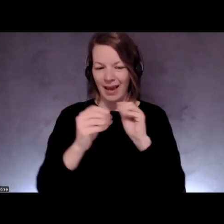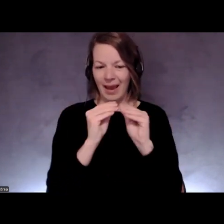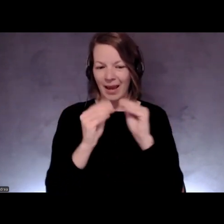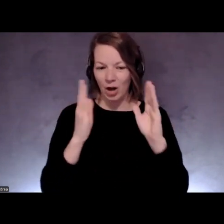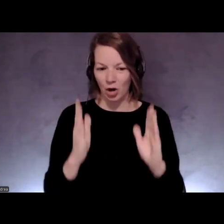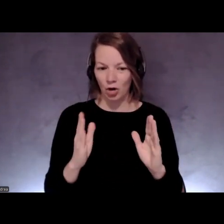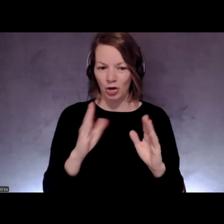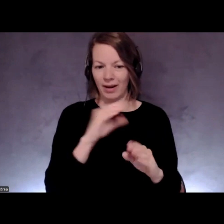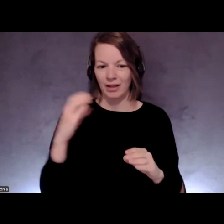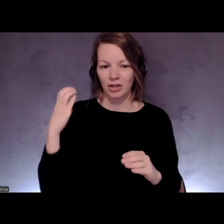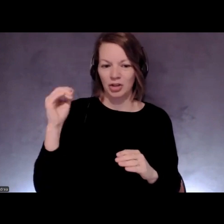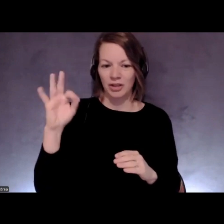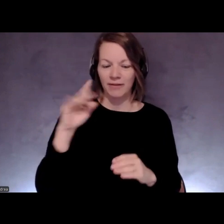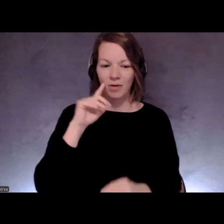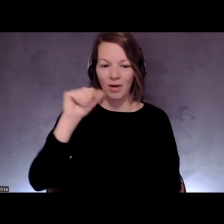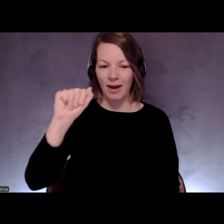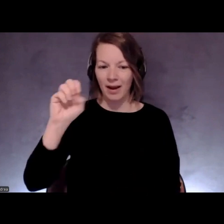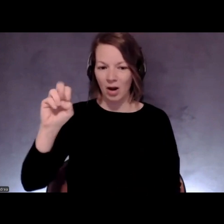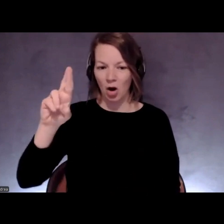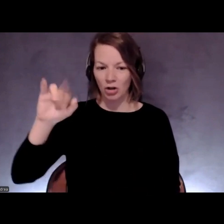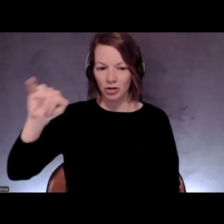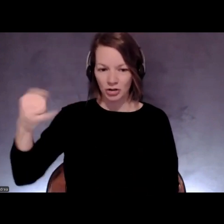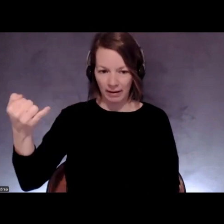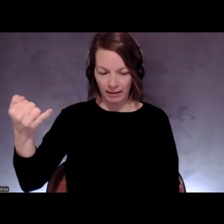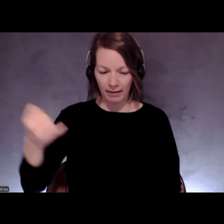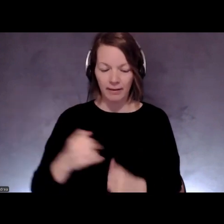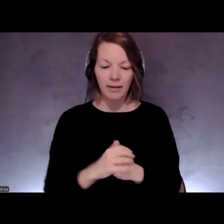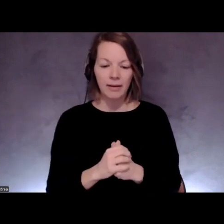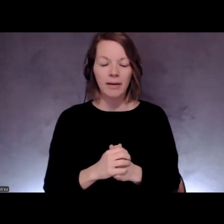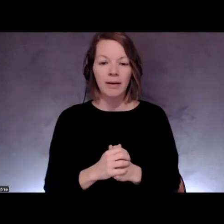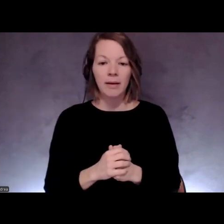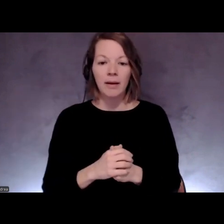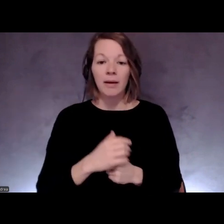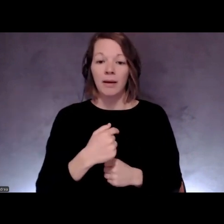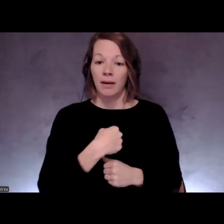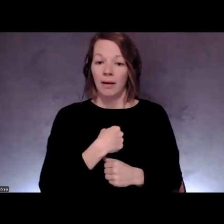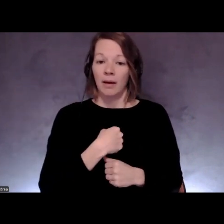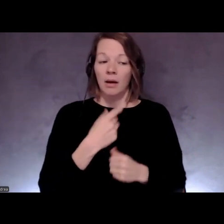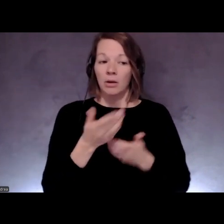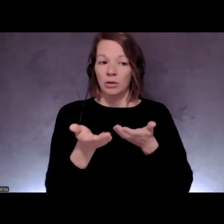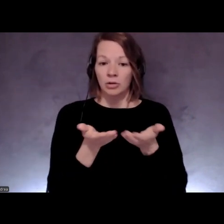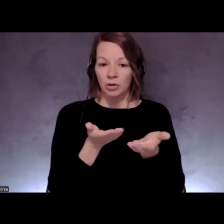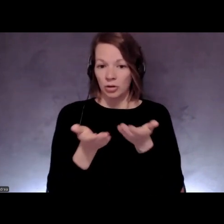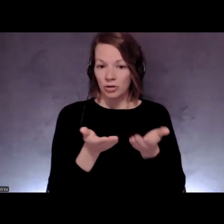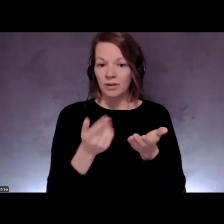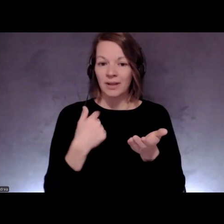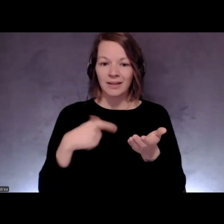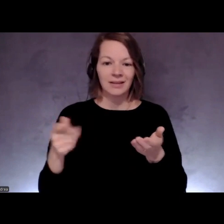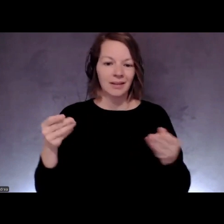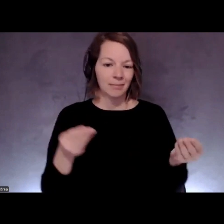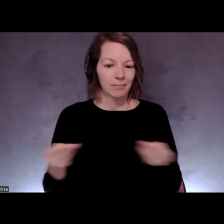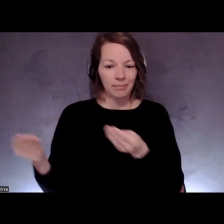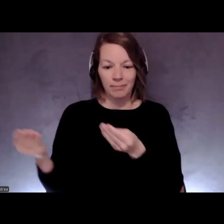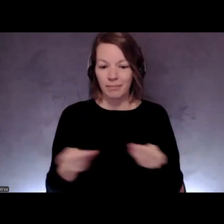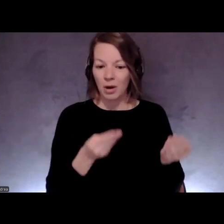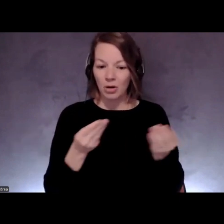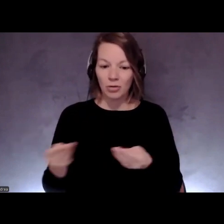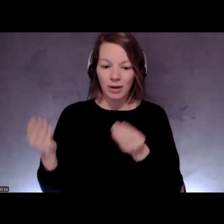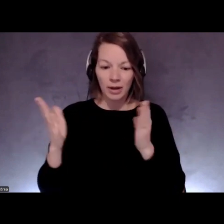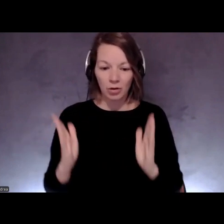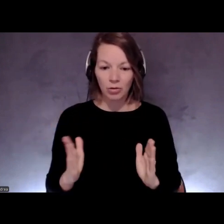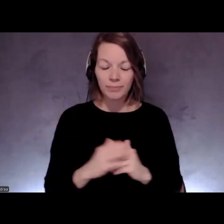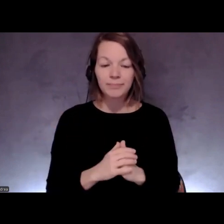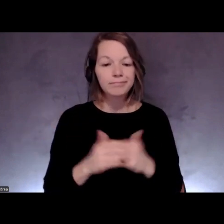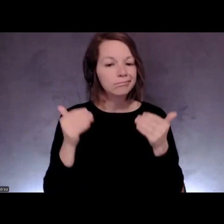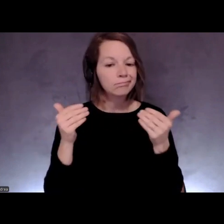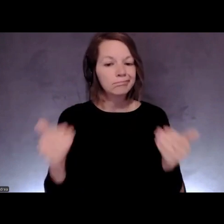American Educational Research Journal, AERJ, and I will be serving as the moderator. So we can